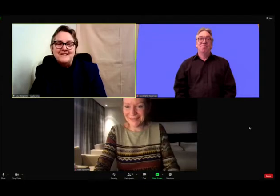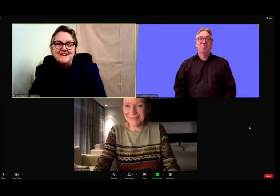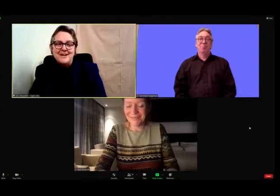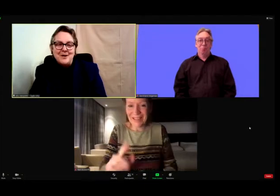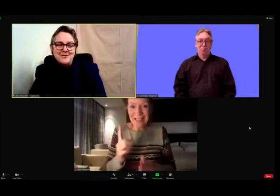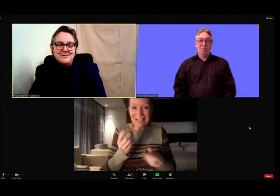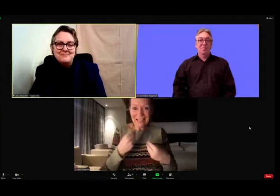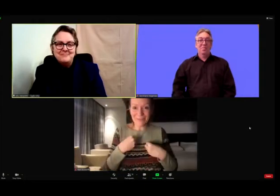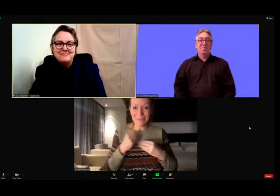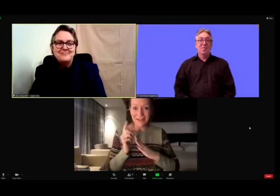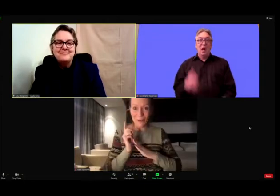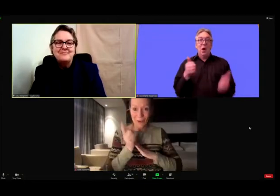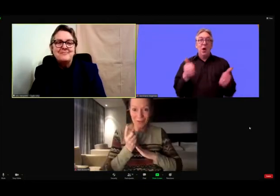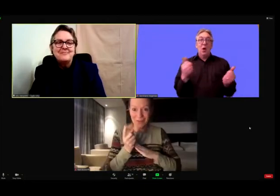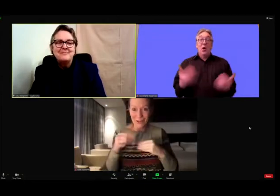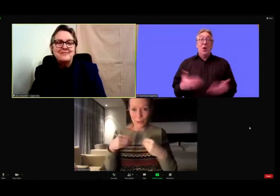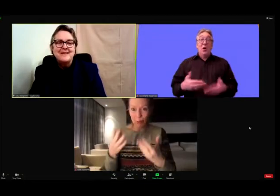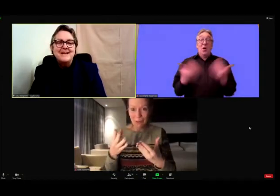Good morning. Hello.